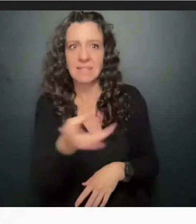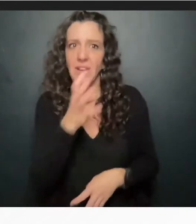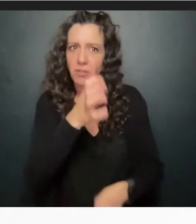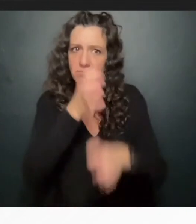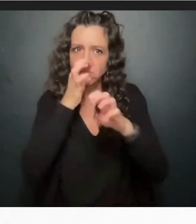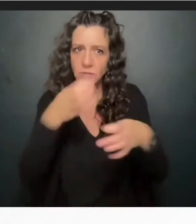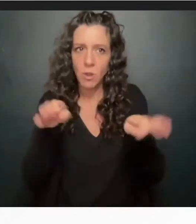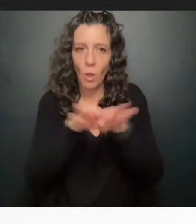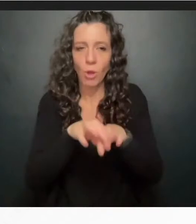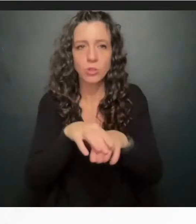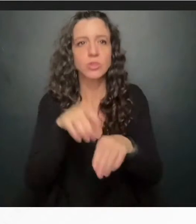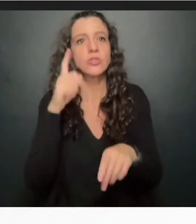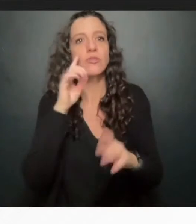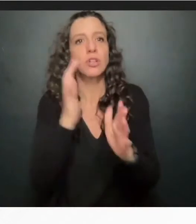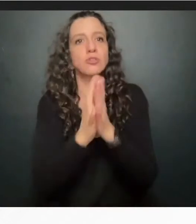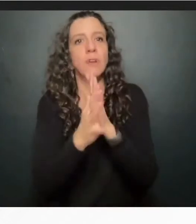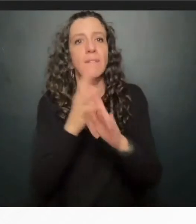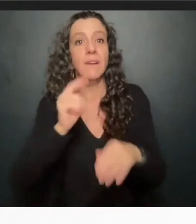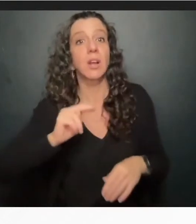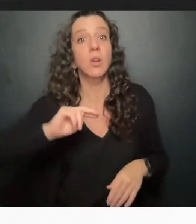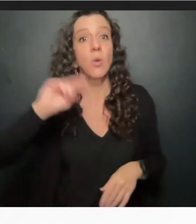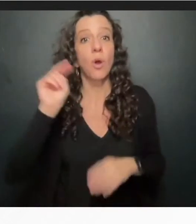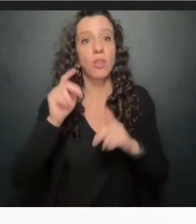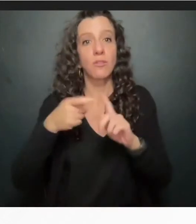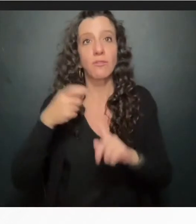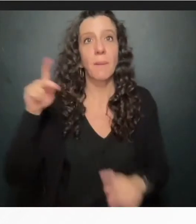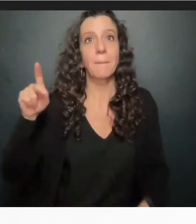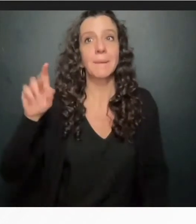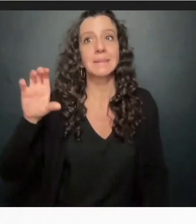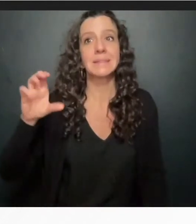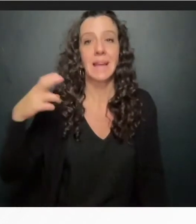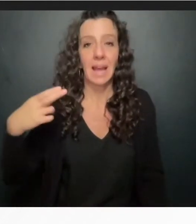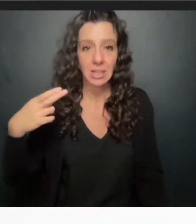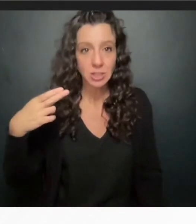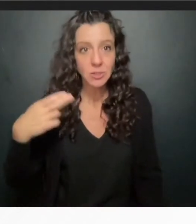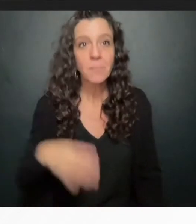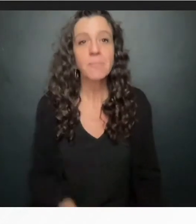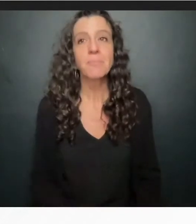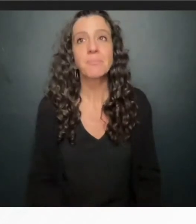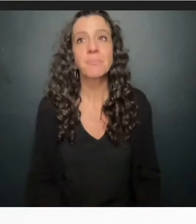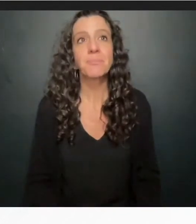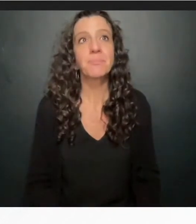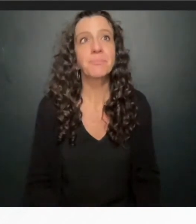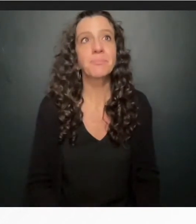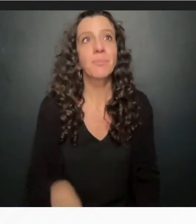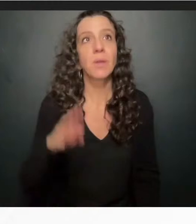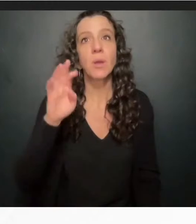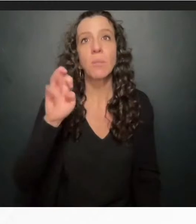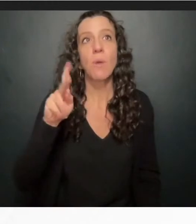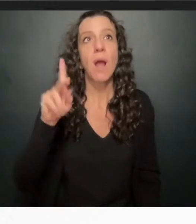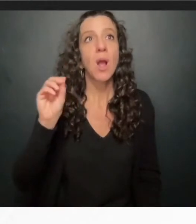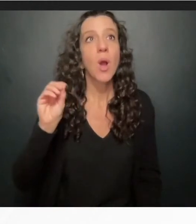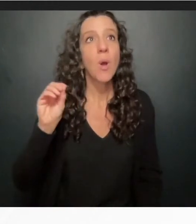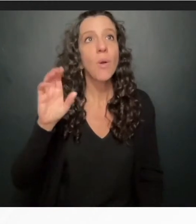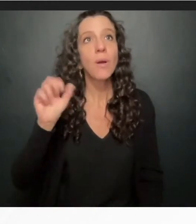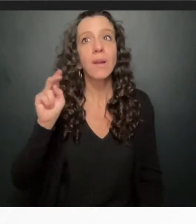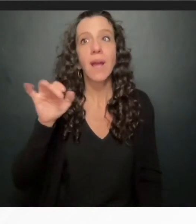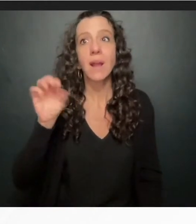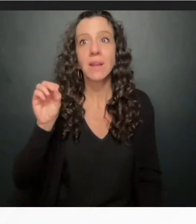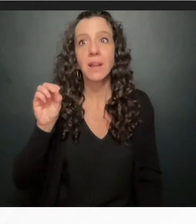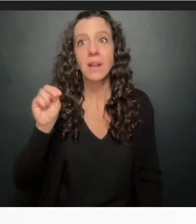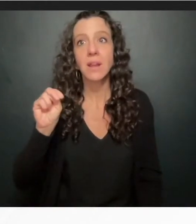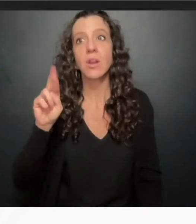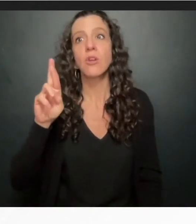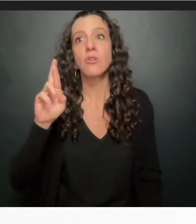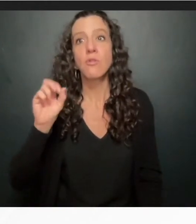effect for traffic going north from PCH, Brecco Canyon Road, Sarah Road, and